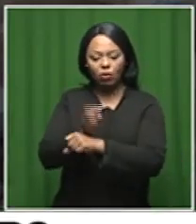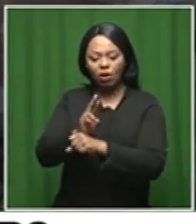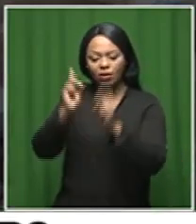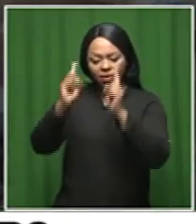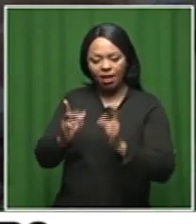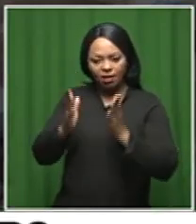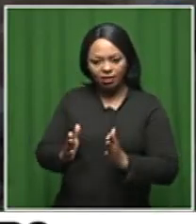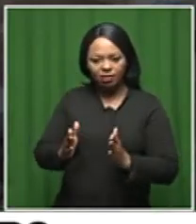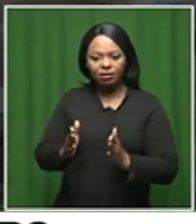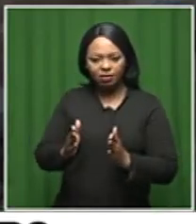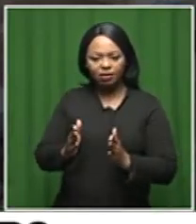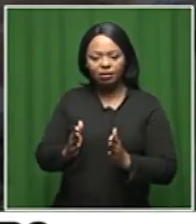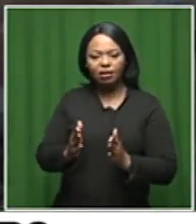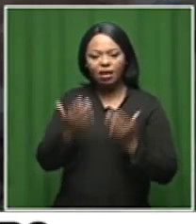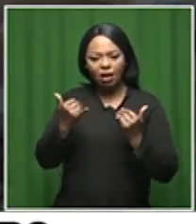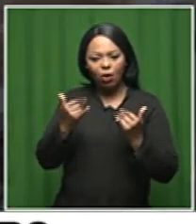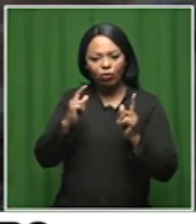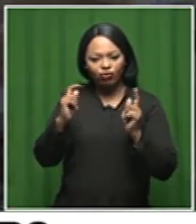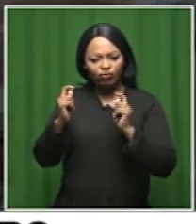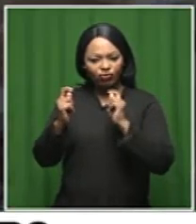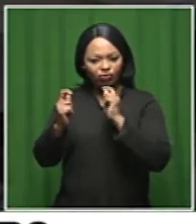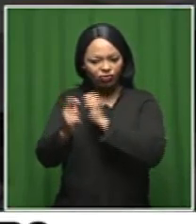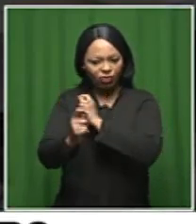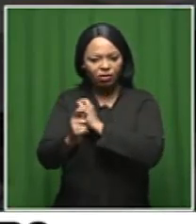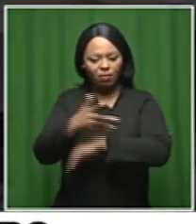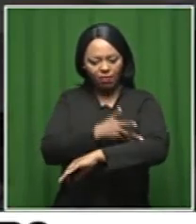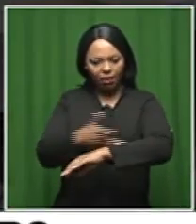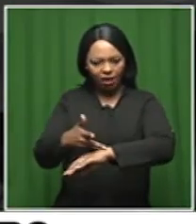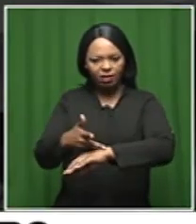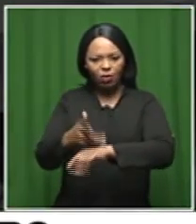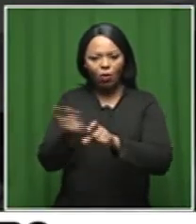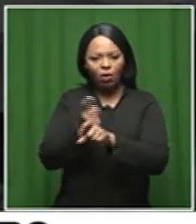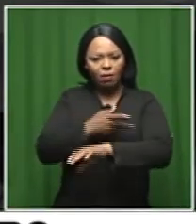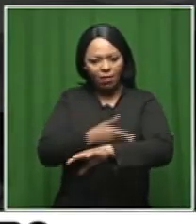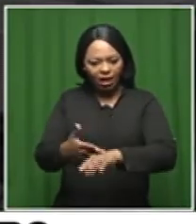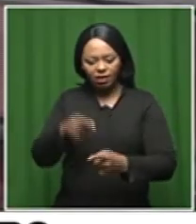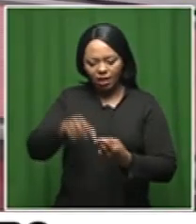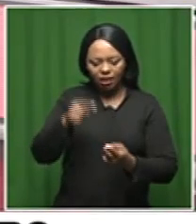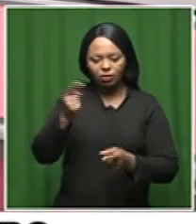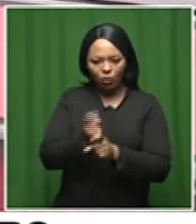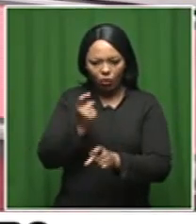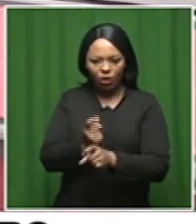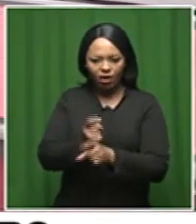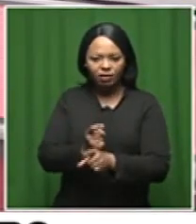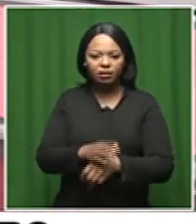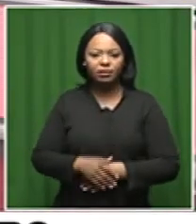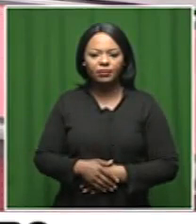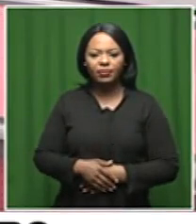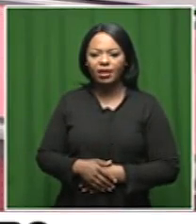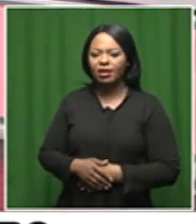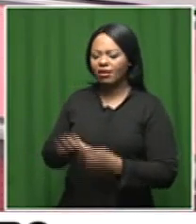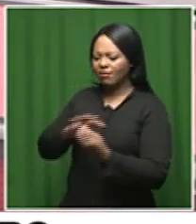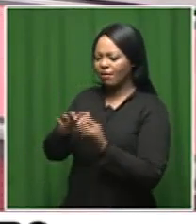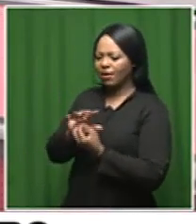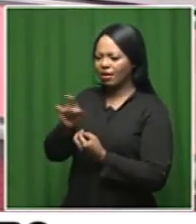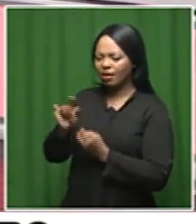picked up with changes that showed up on her routine blood tests. Now, to a family, this is, of course, something that's very